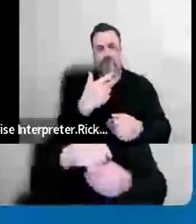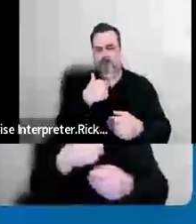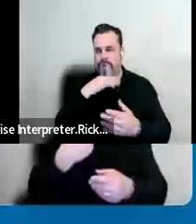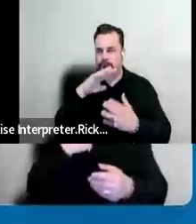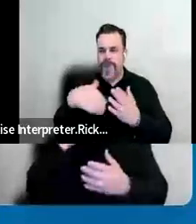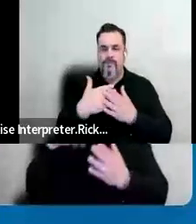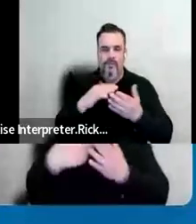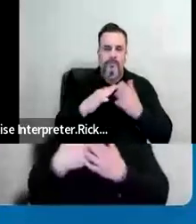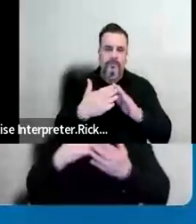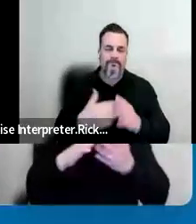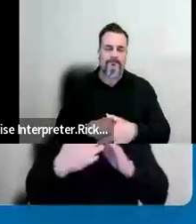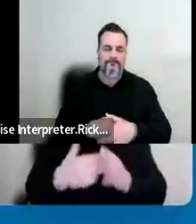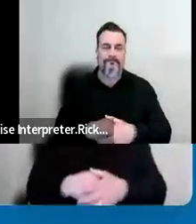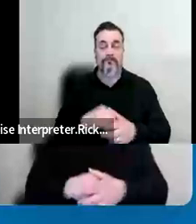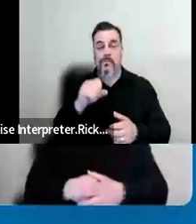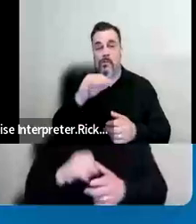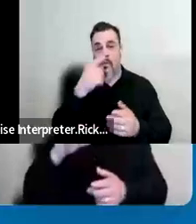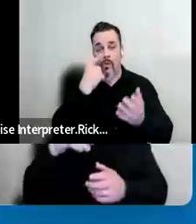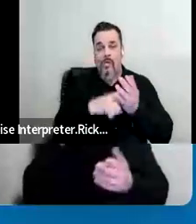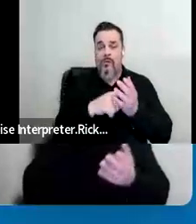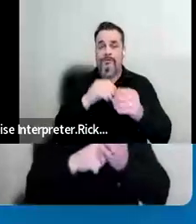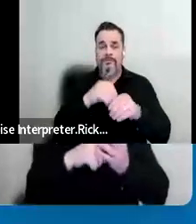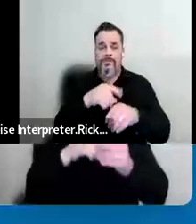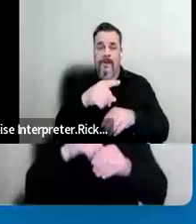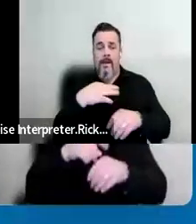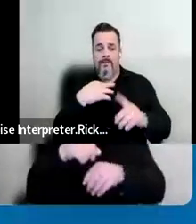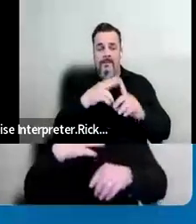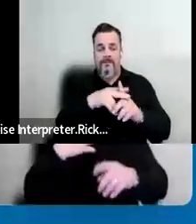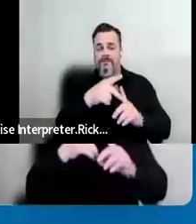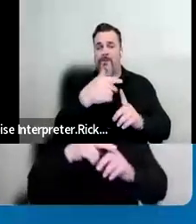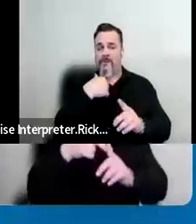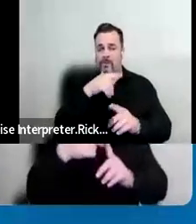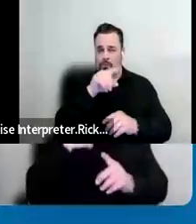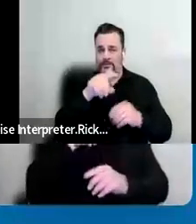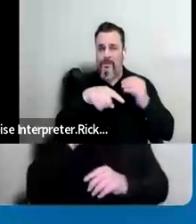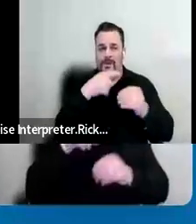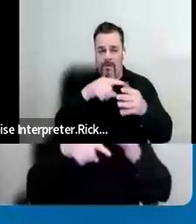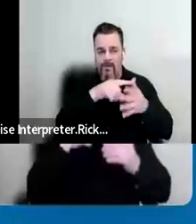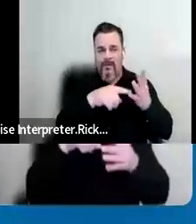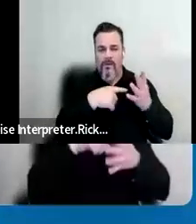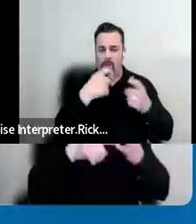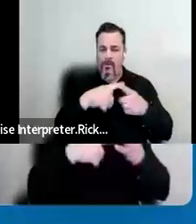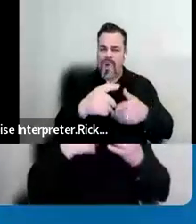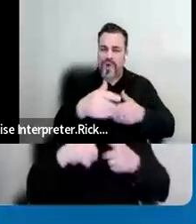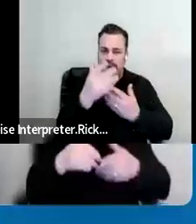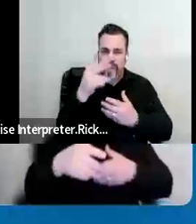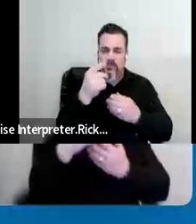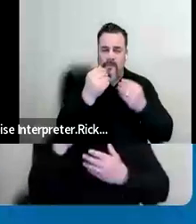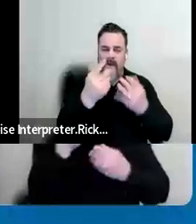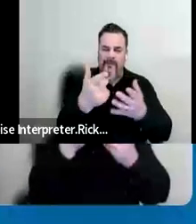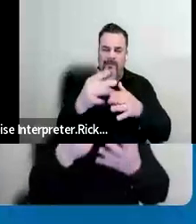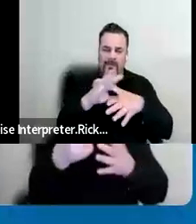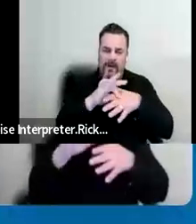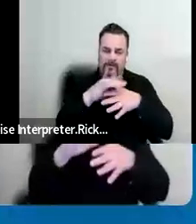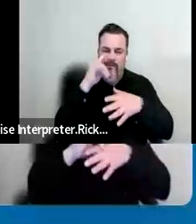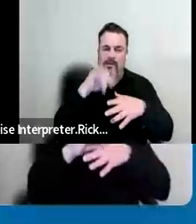community. So you'll notice that in the application, there's questions about this. So I just wanted to lift those up to give you context for the